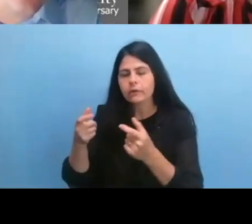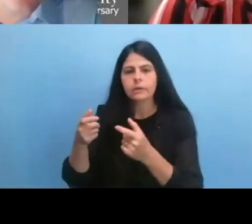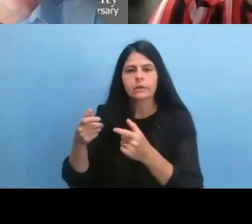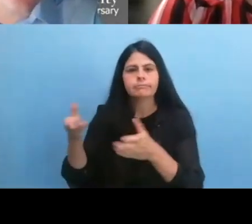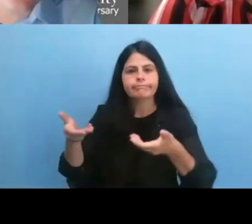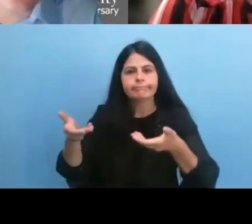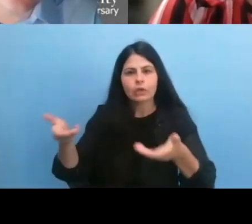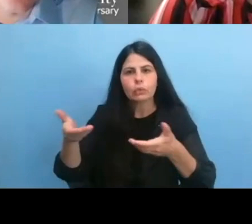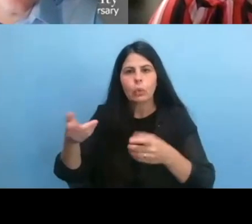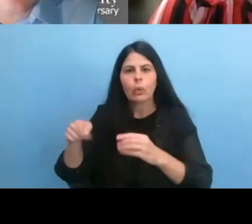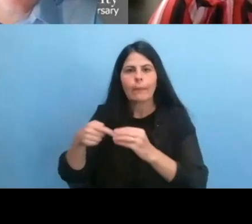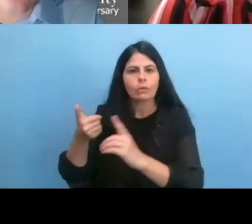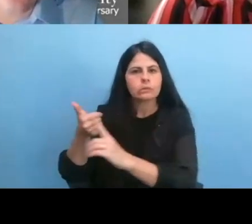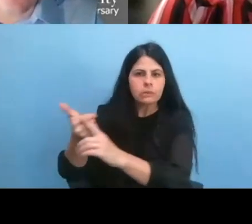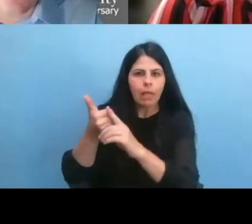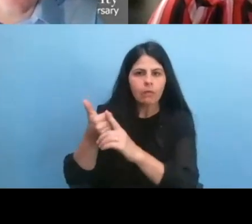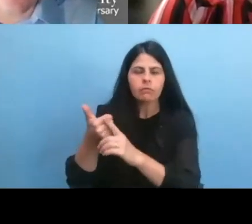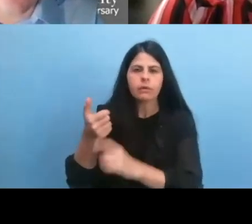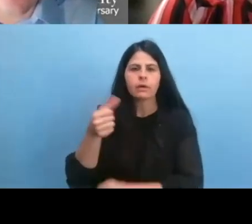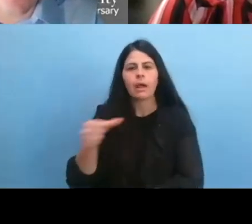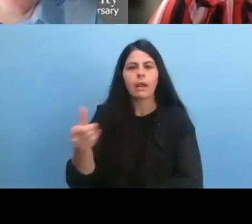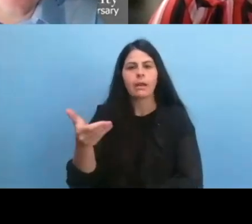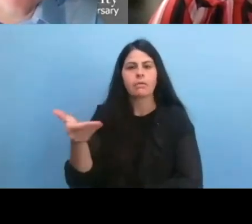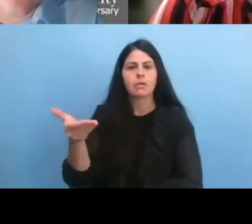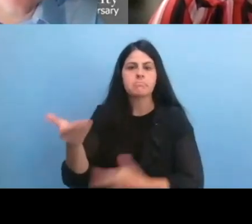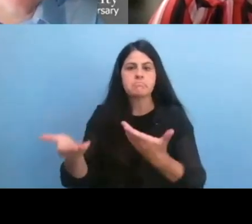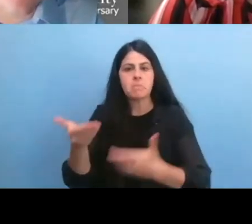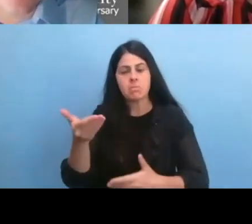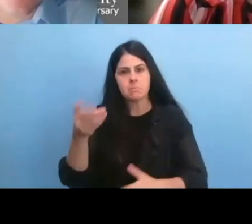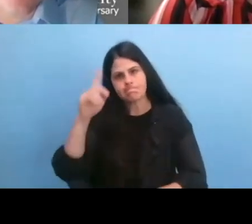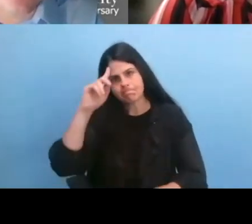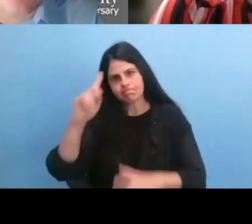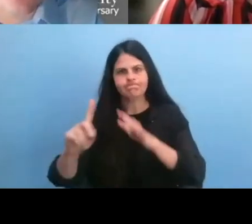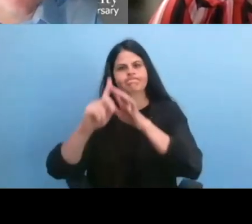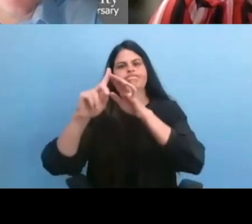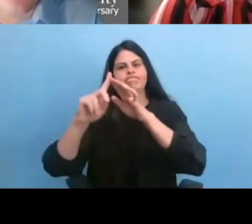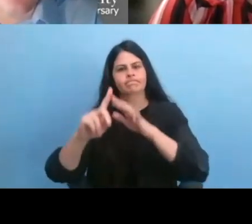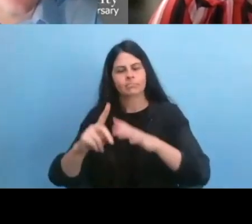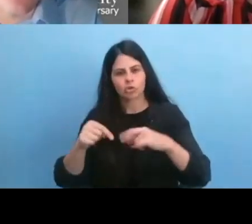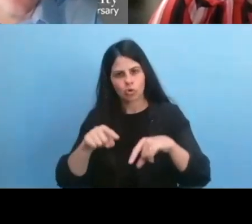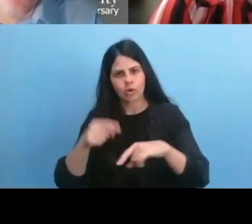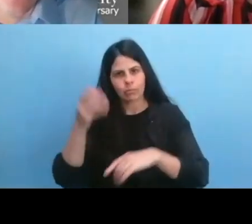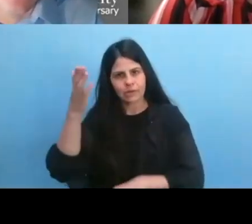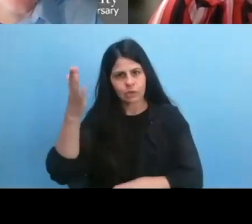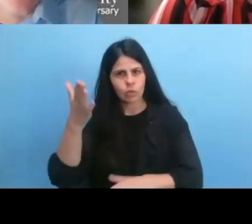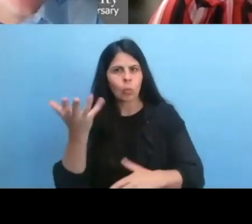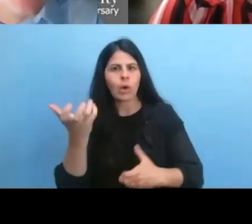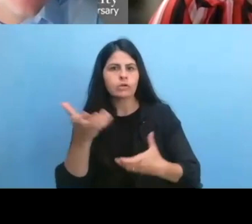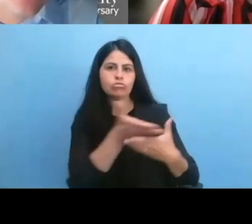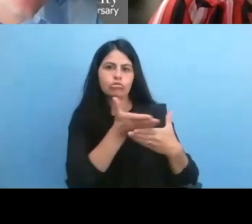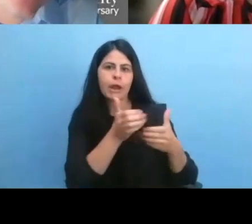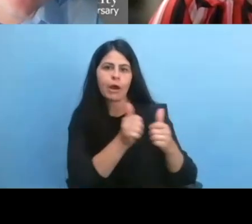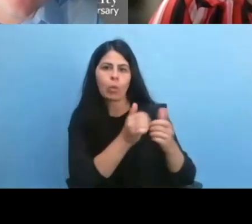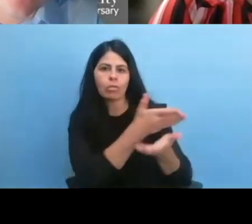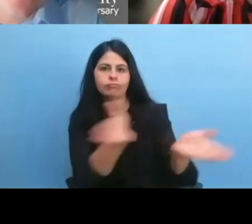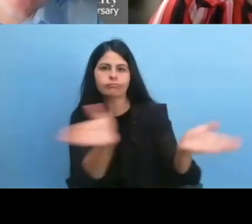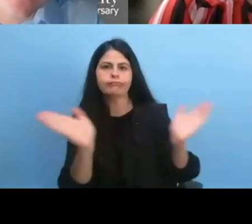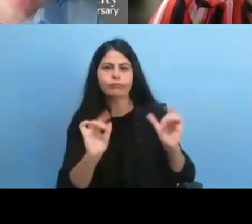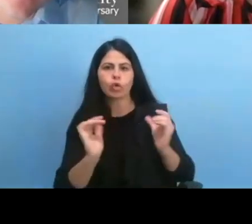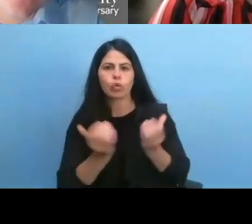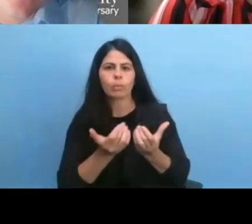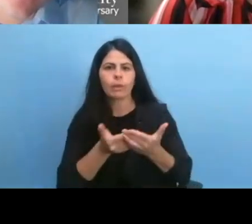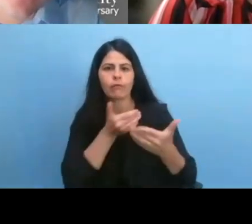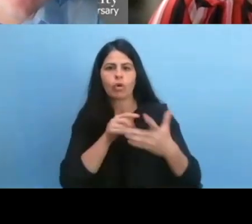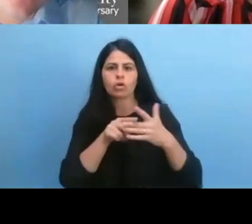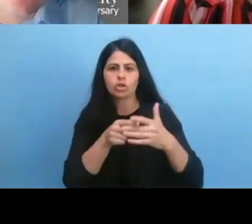yourself and anything that might have jumped out to you during the presentation that you want to share for the group before we get into questions.